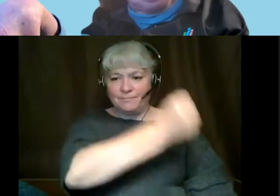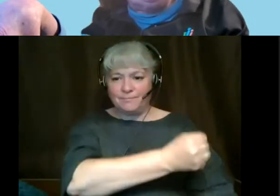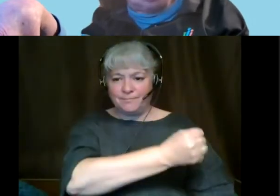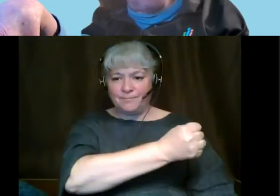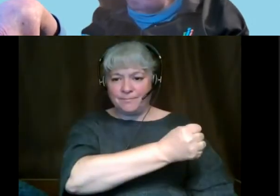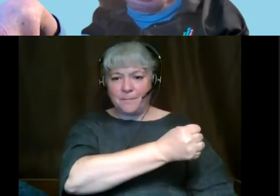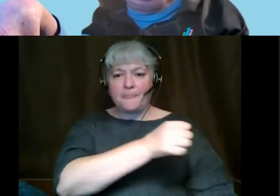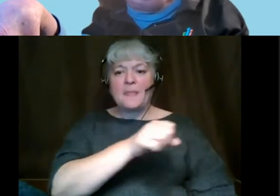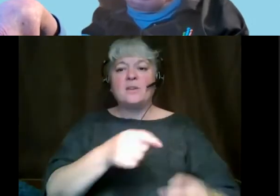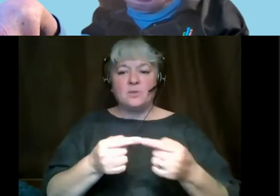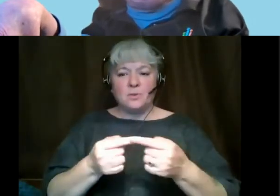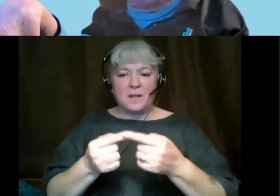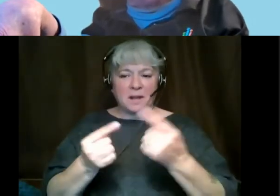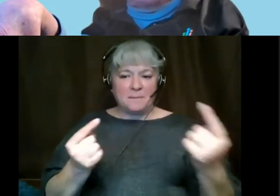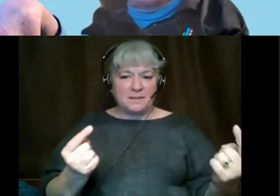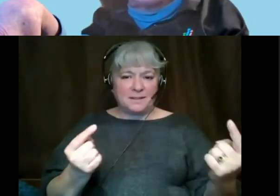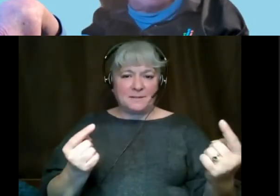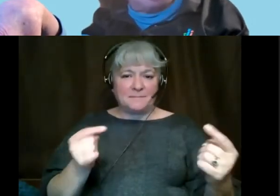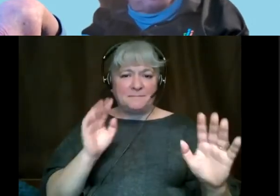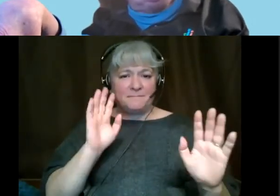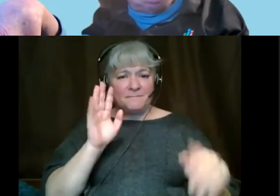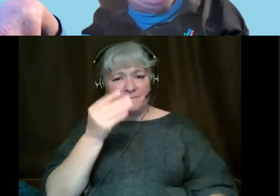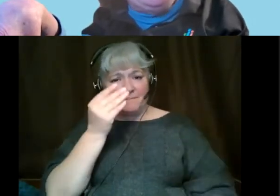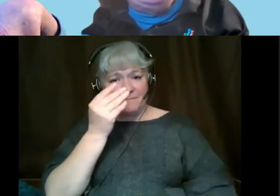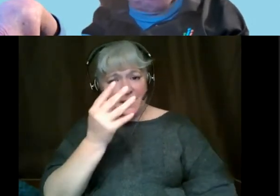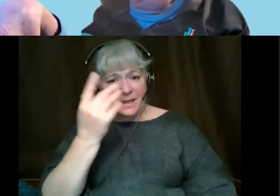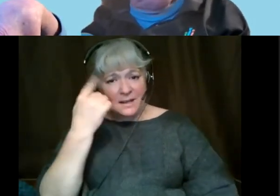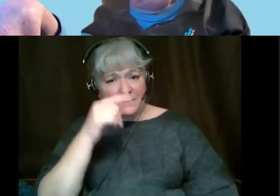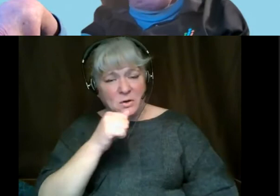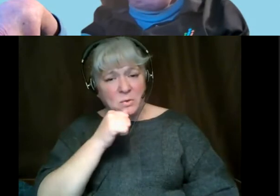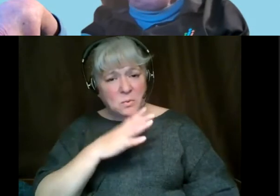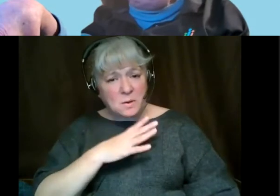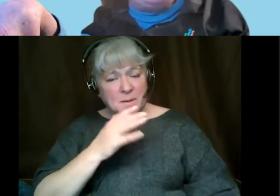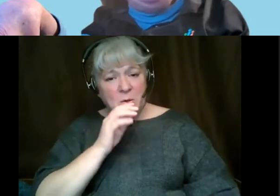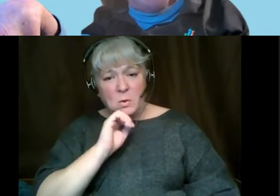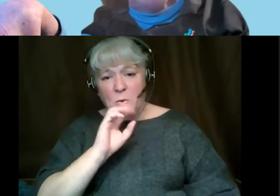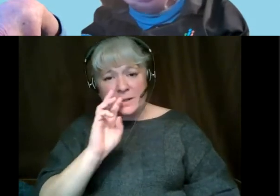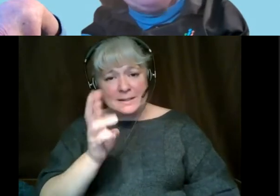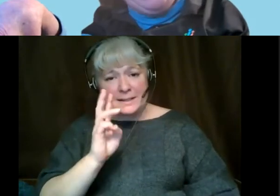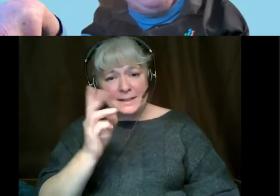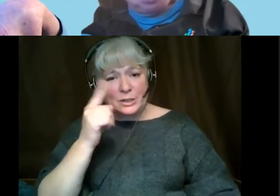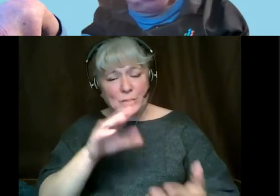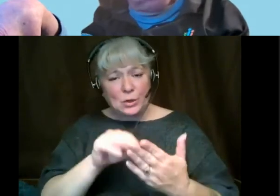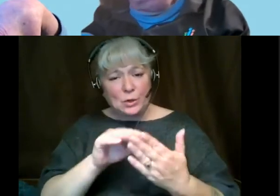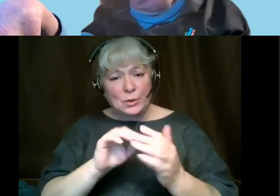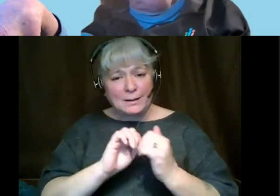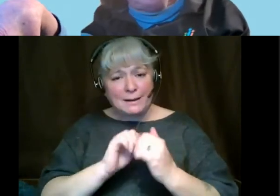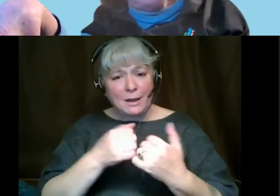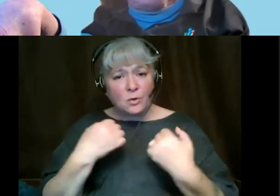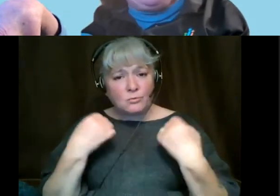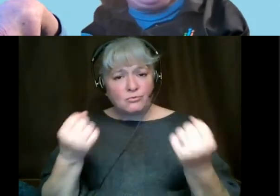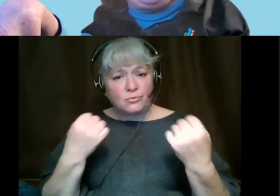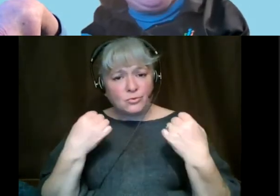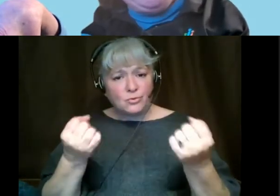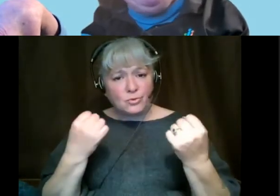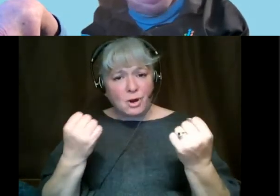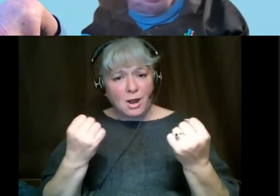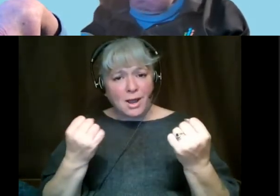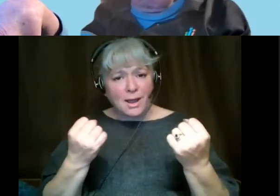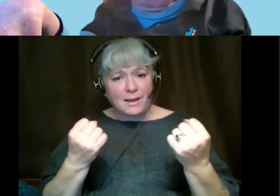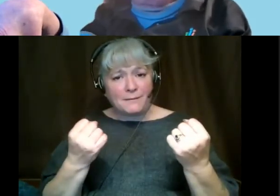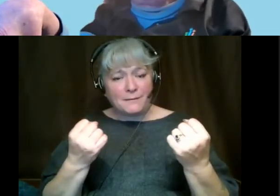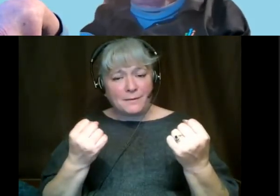you know what? For a 60-year-old woman to learn how to drive with the right